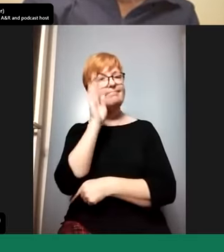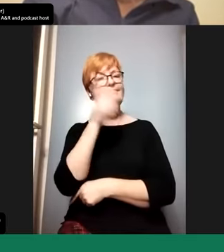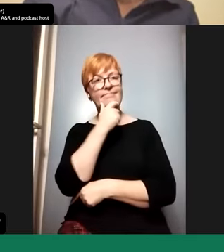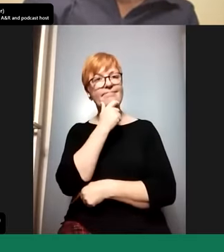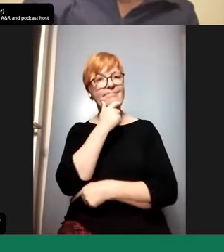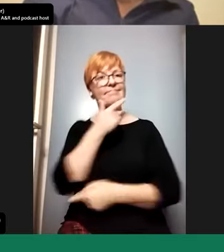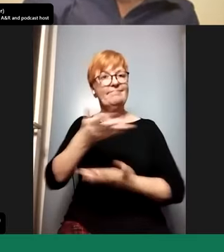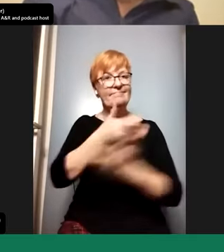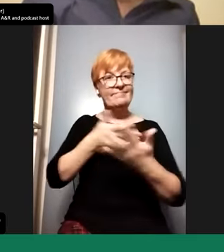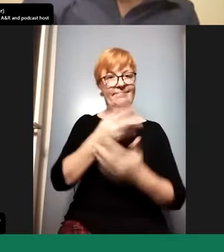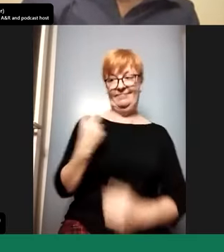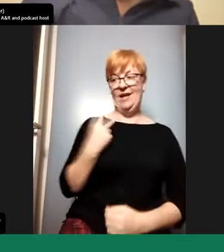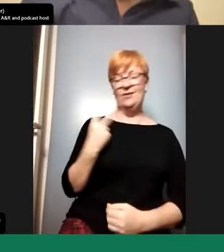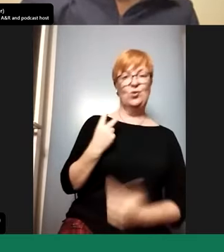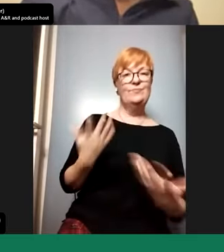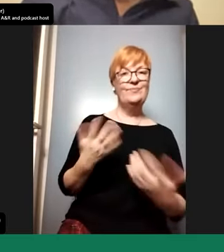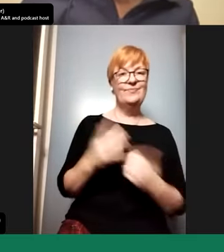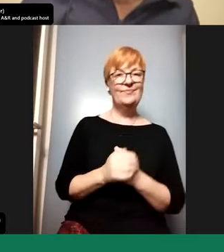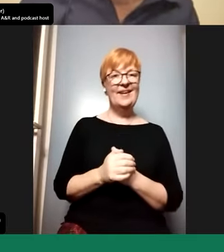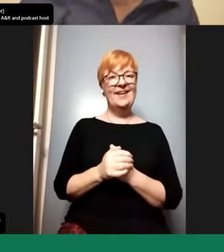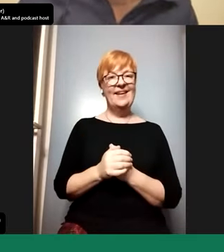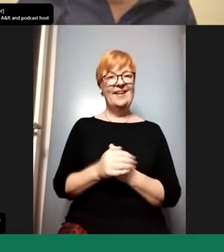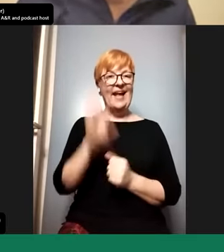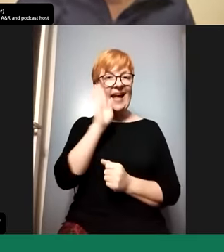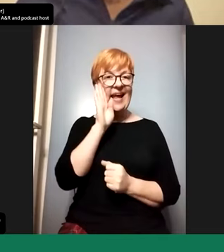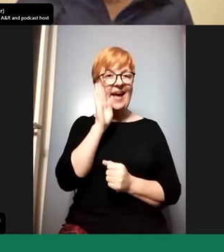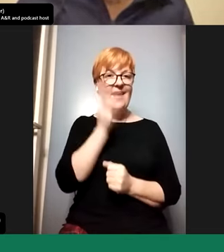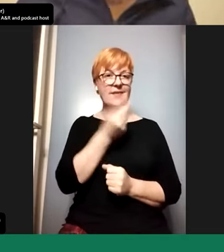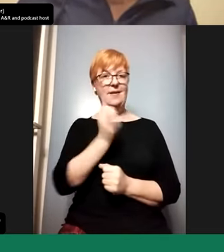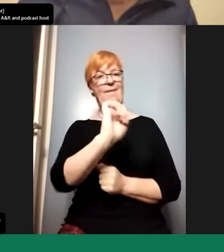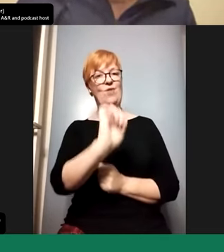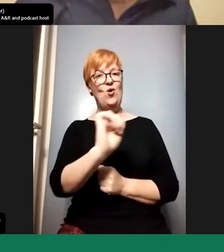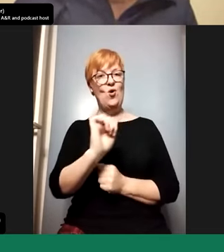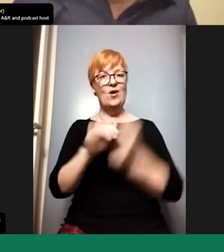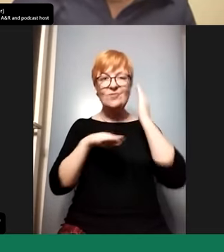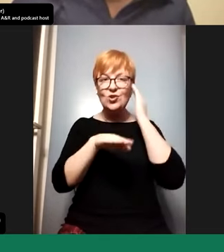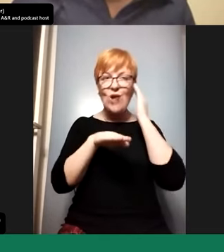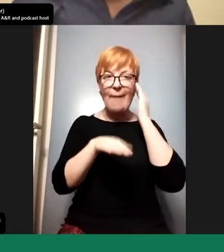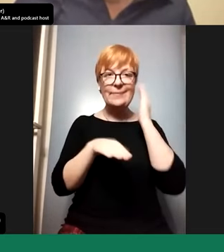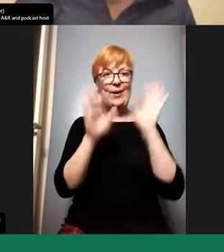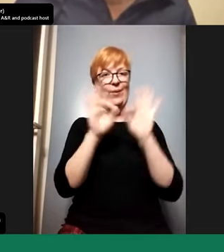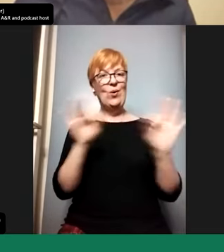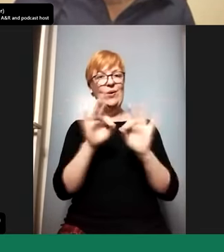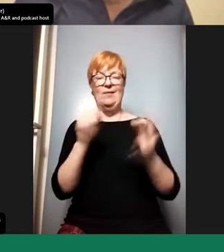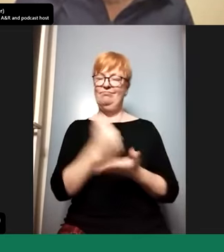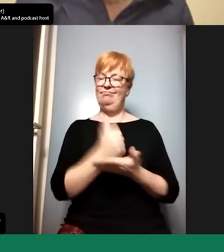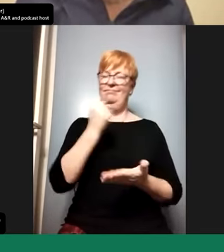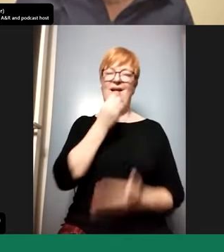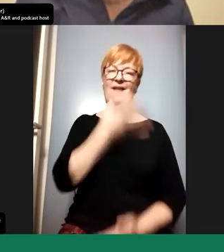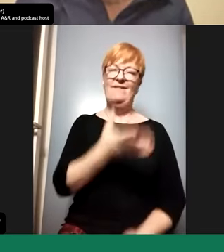and Anthony and hear some of your musical interlude jams, which was really, really so lovely.